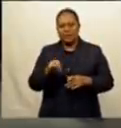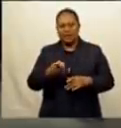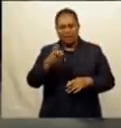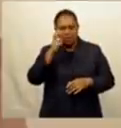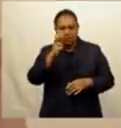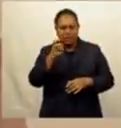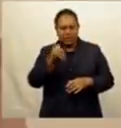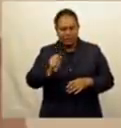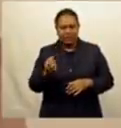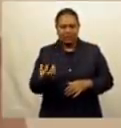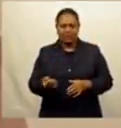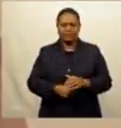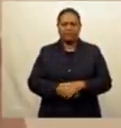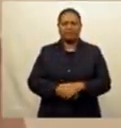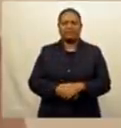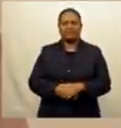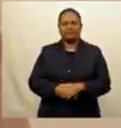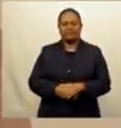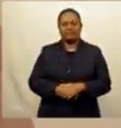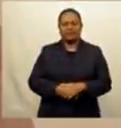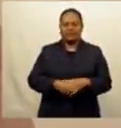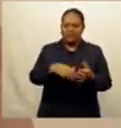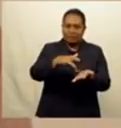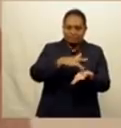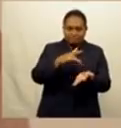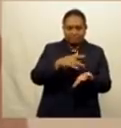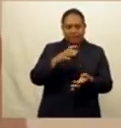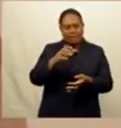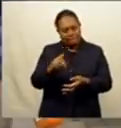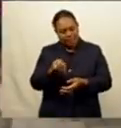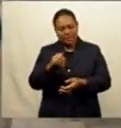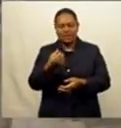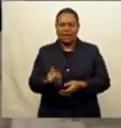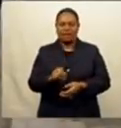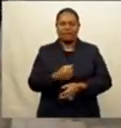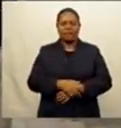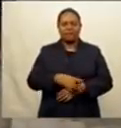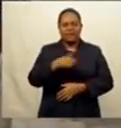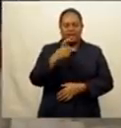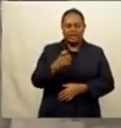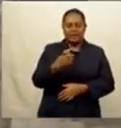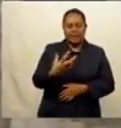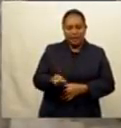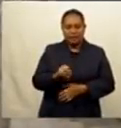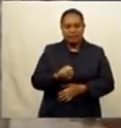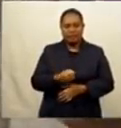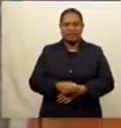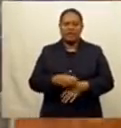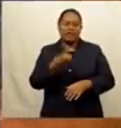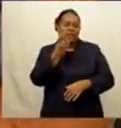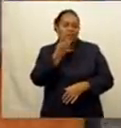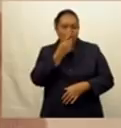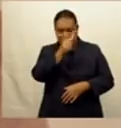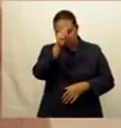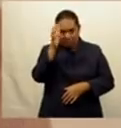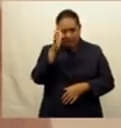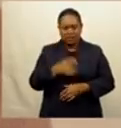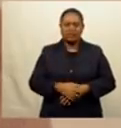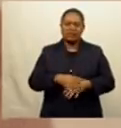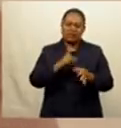being eased. GK app should be loaded. If they don't have that smartphones, yes, you have to have a register on, and the